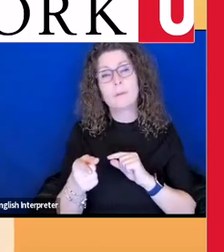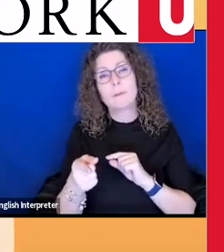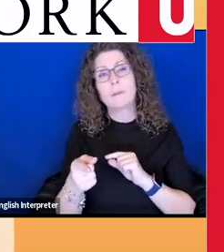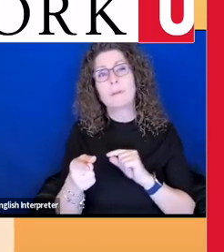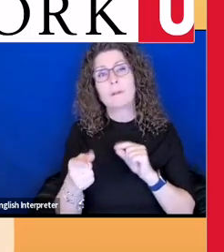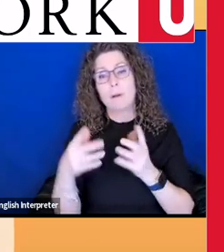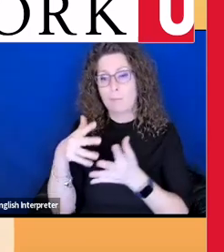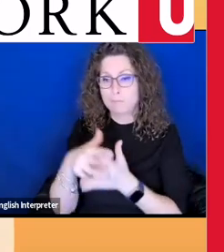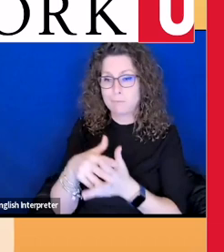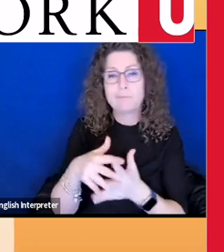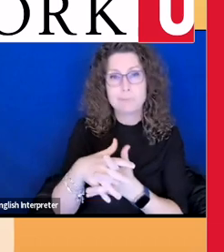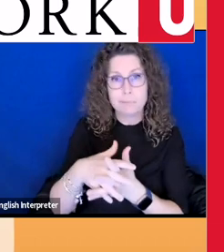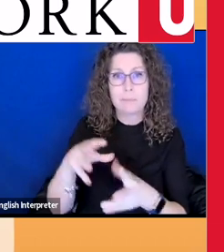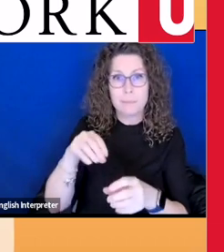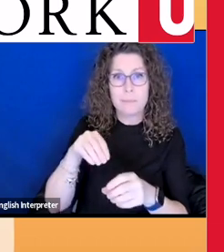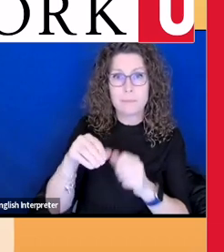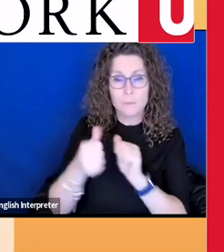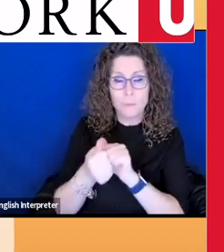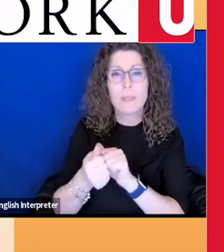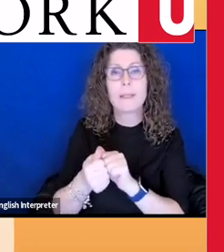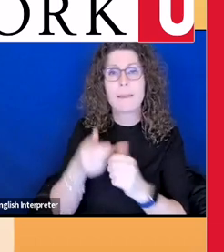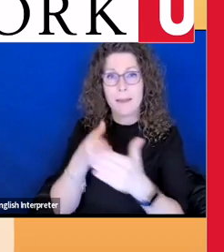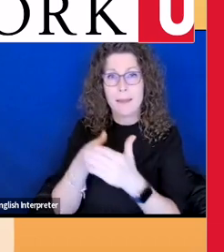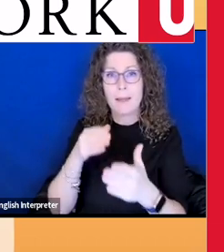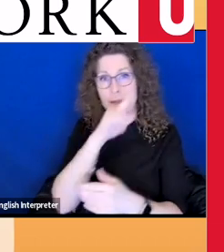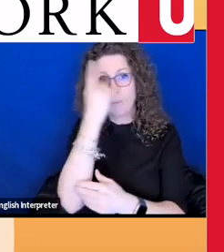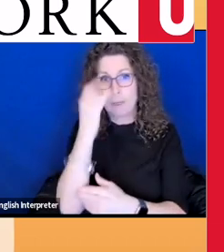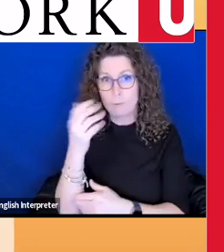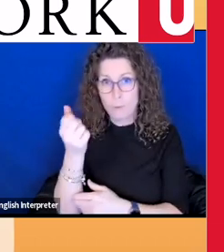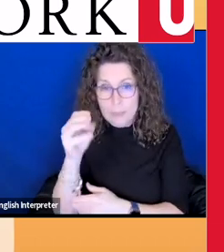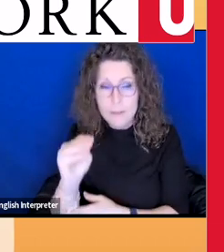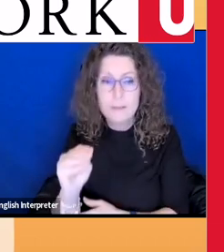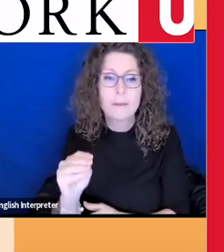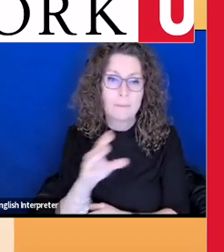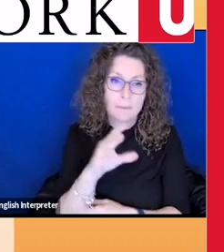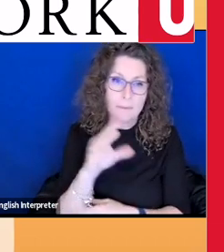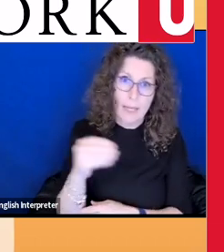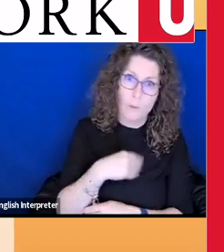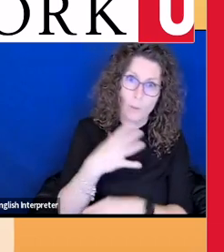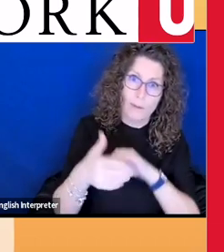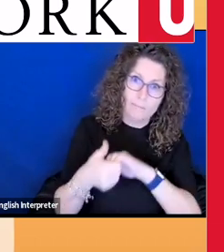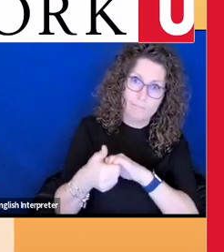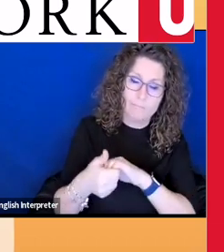racism and projects of colonial expansion. That's what I do in the book, so you'll have to wait for that.